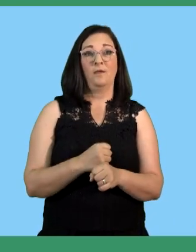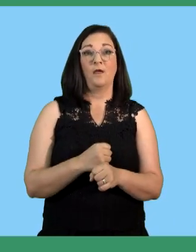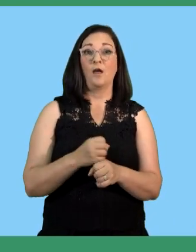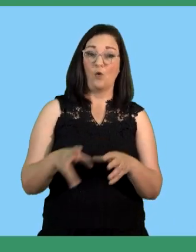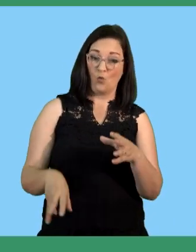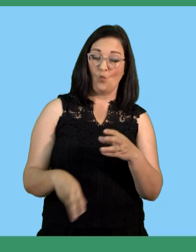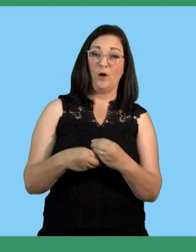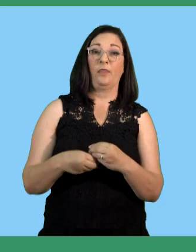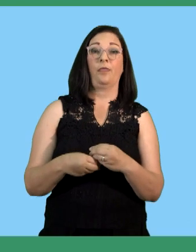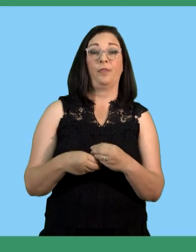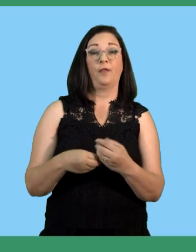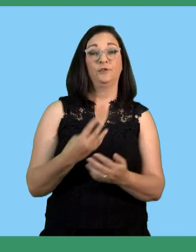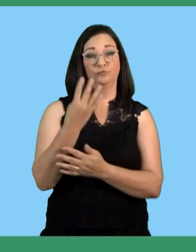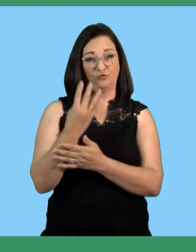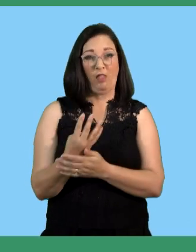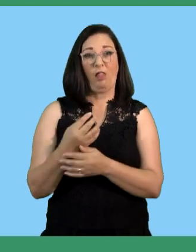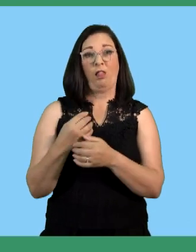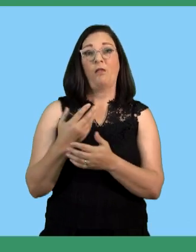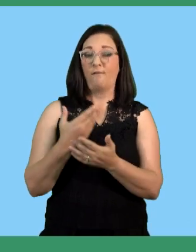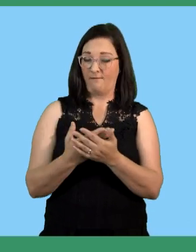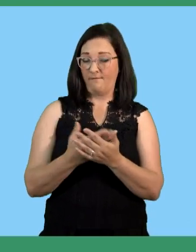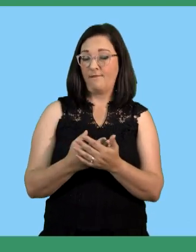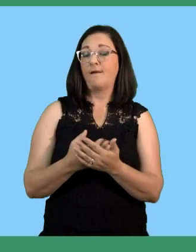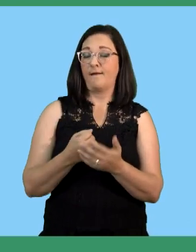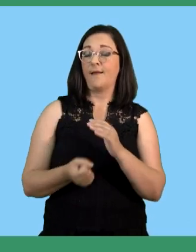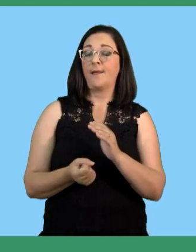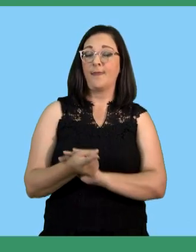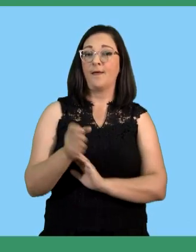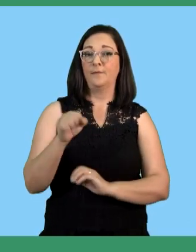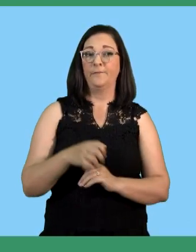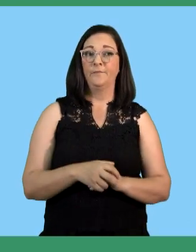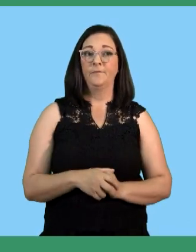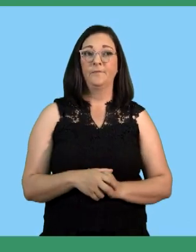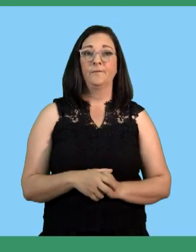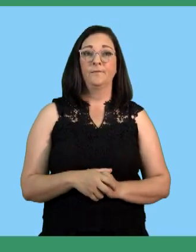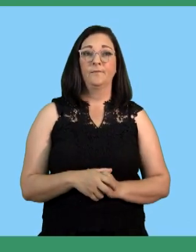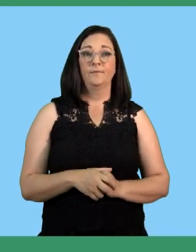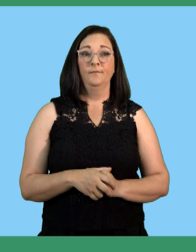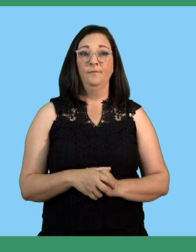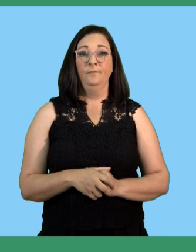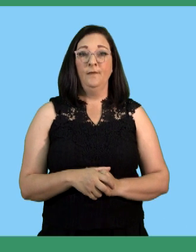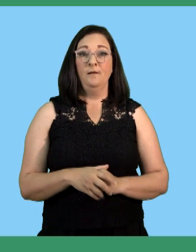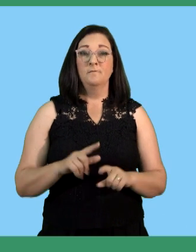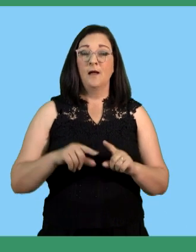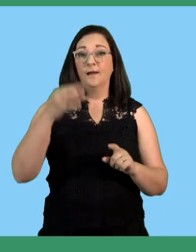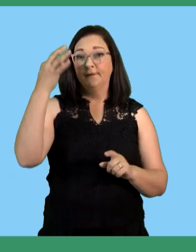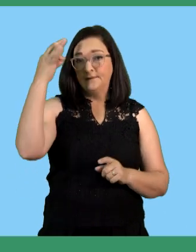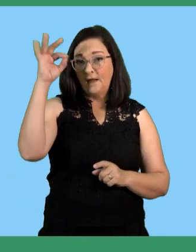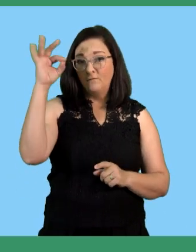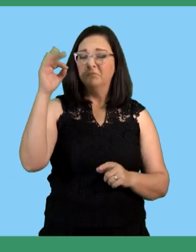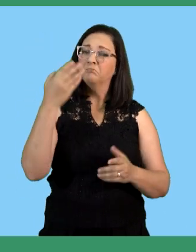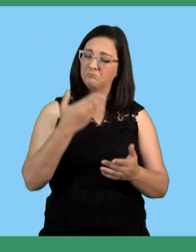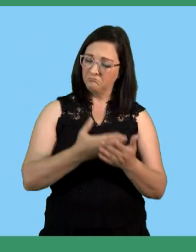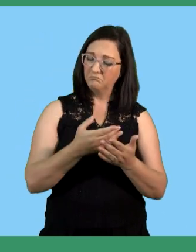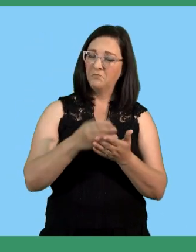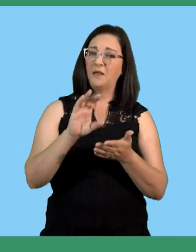turnover over and above facing imprisonment. So that could happen. Then government can also cancel any contract